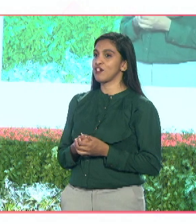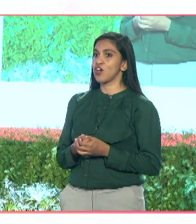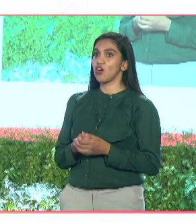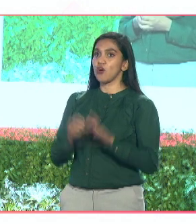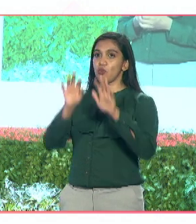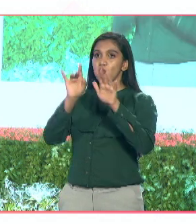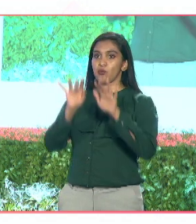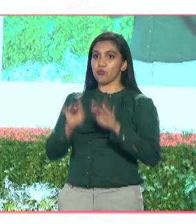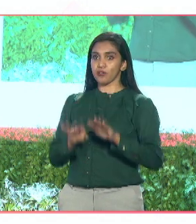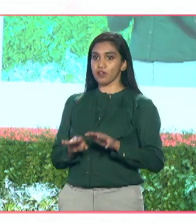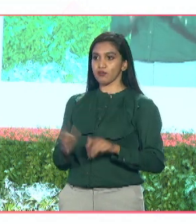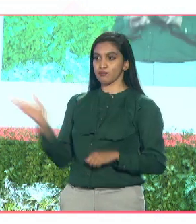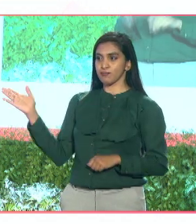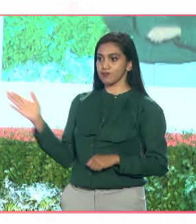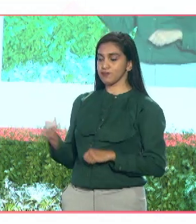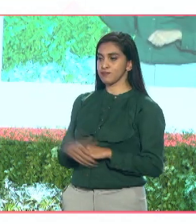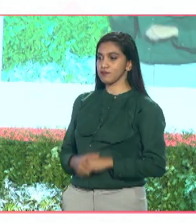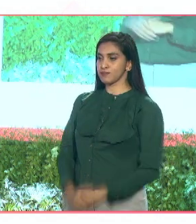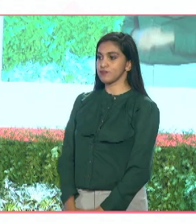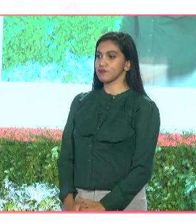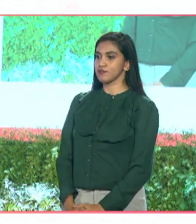to Word.